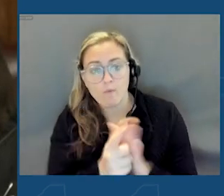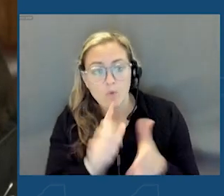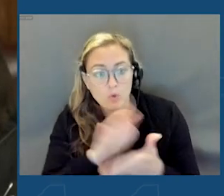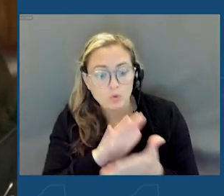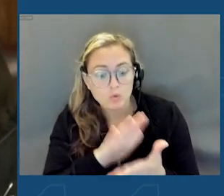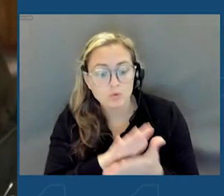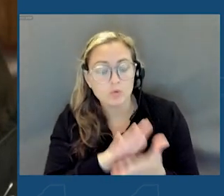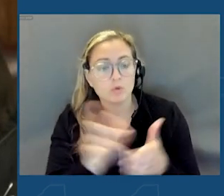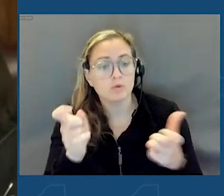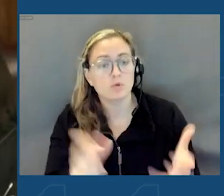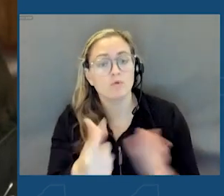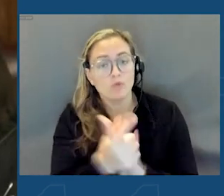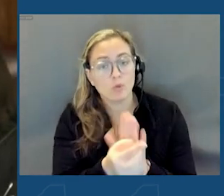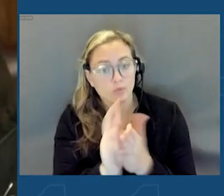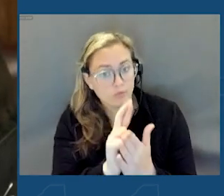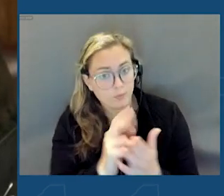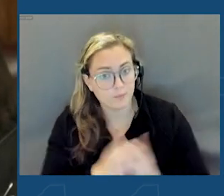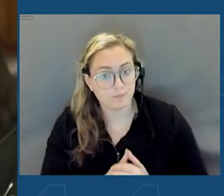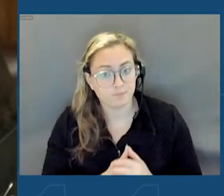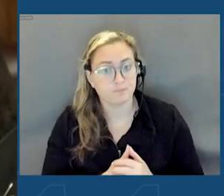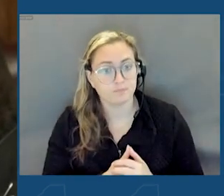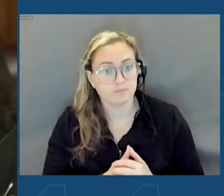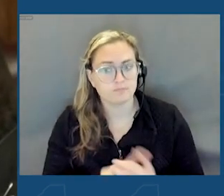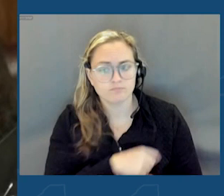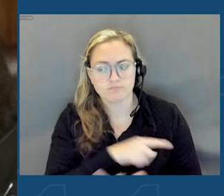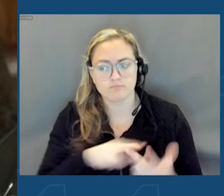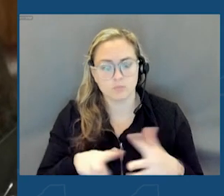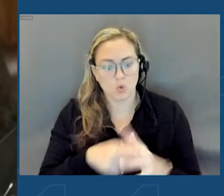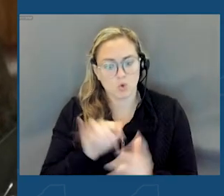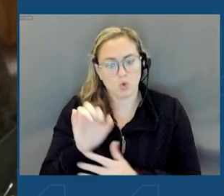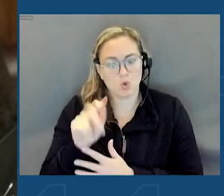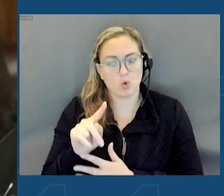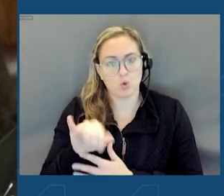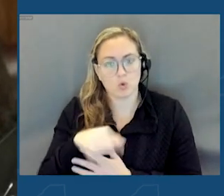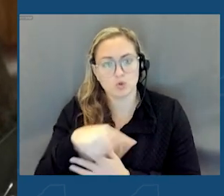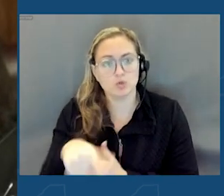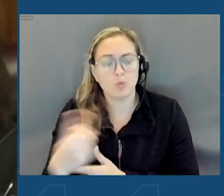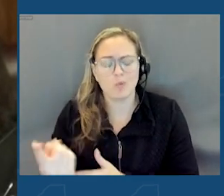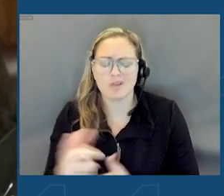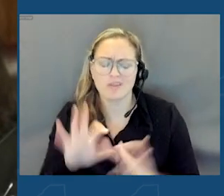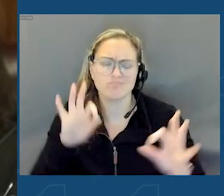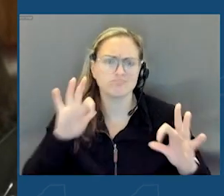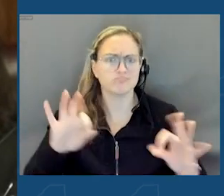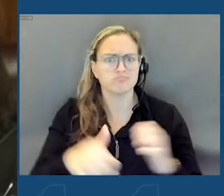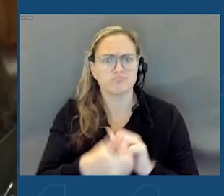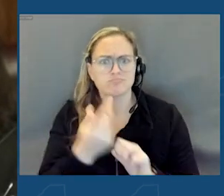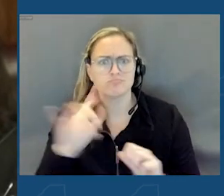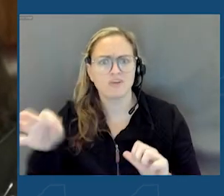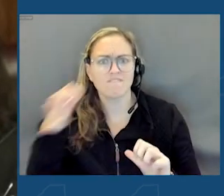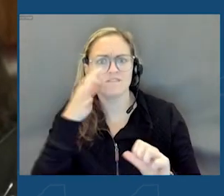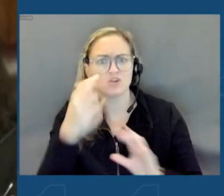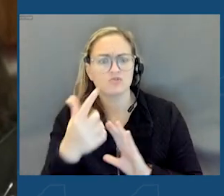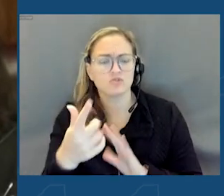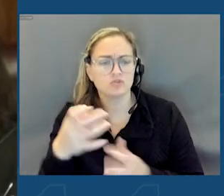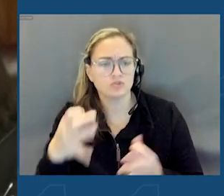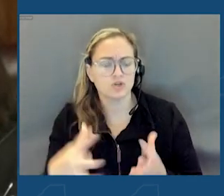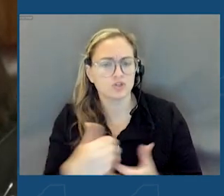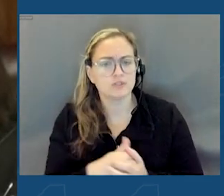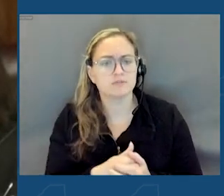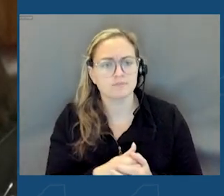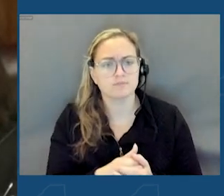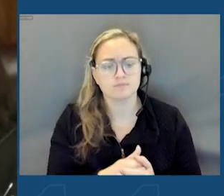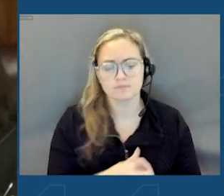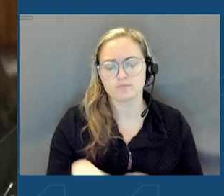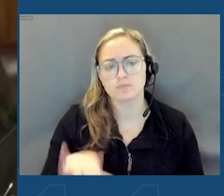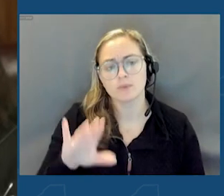of the Law Review, to a clerkship with one of the finest federal appellate judges in history, Patricia Wald, then to a clerkship on